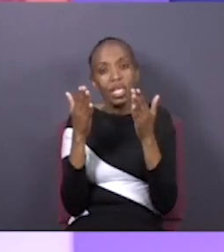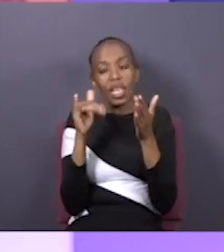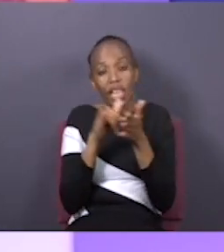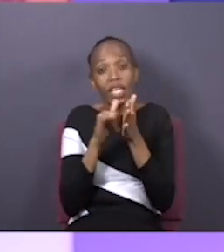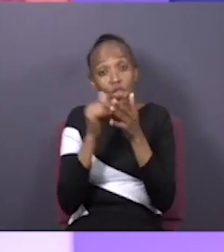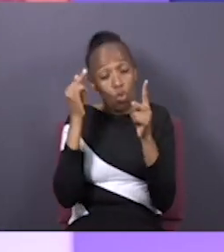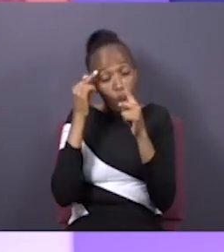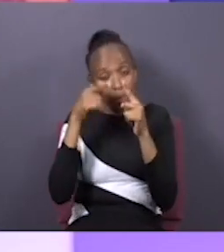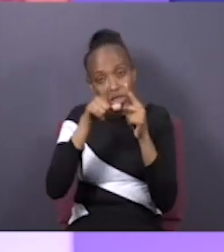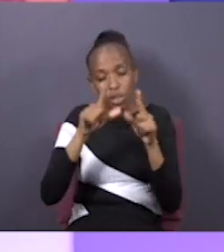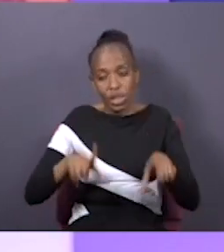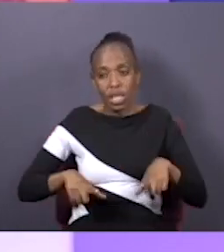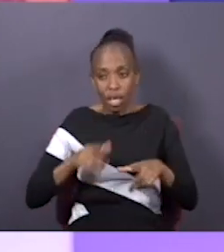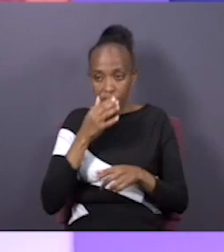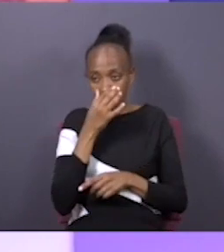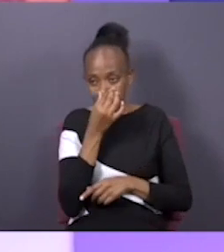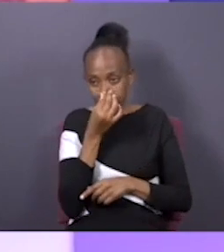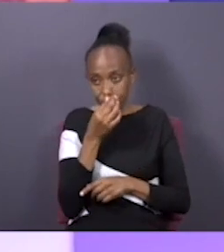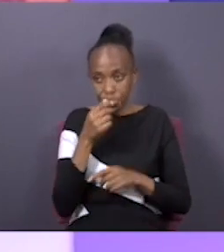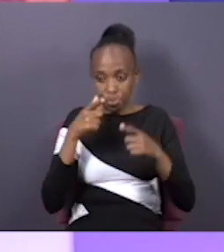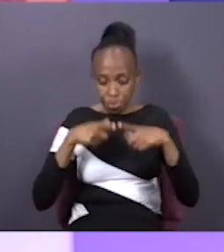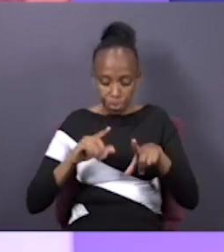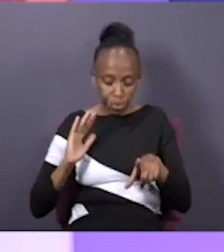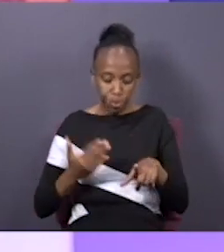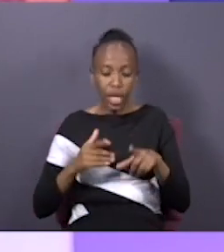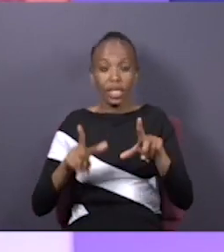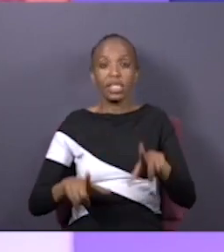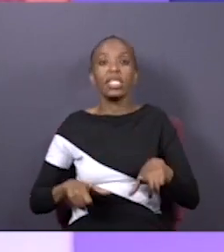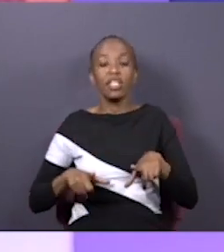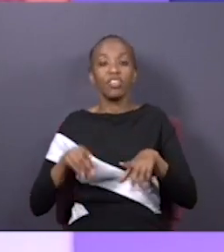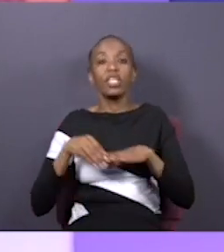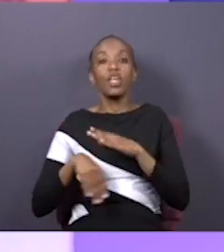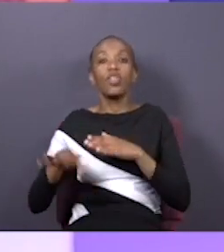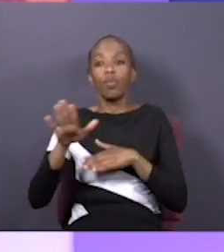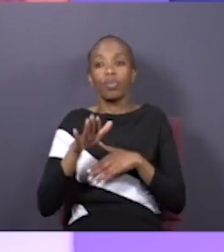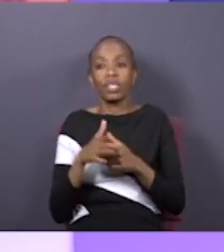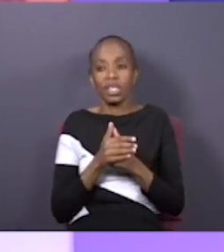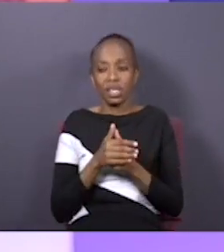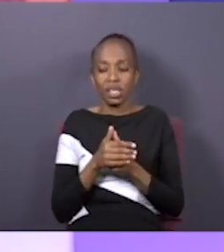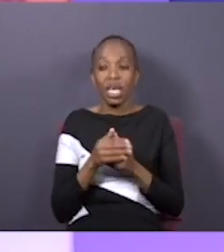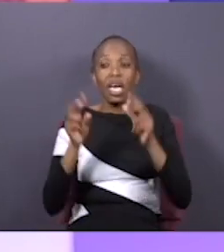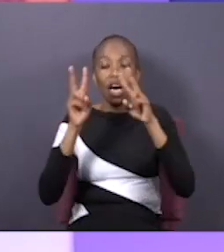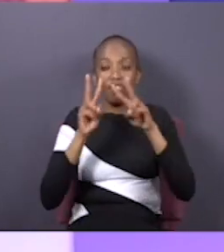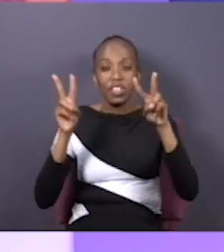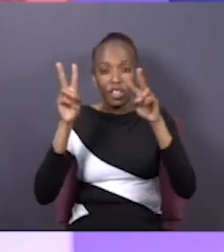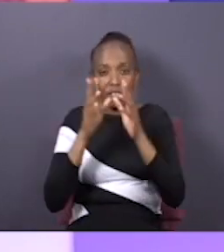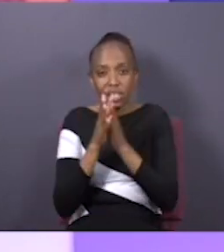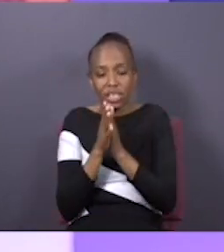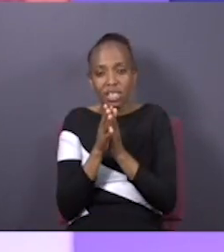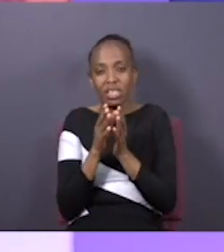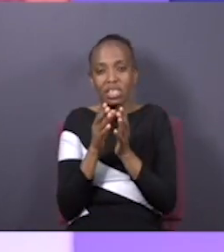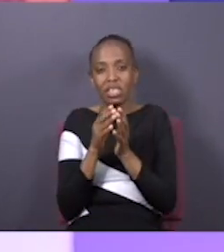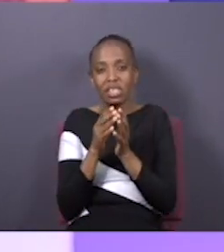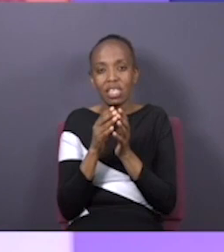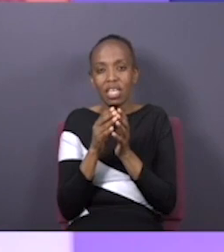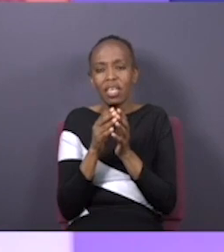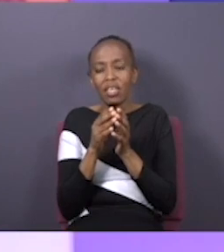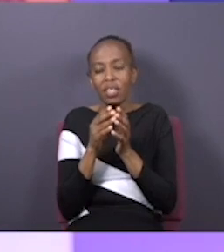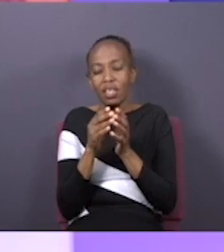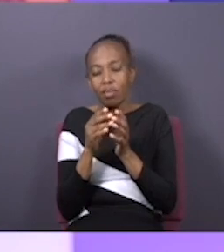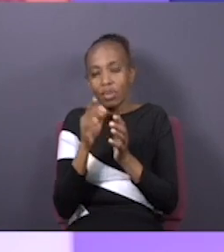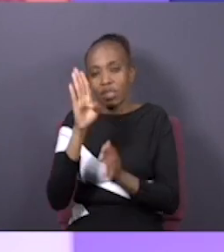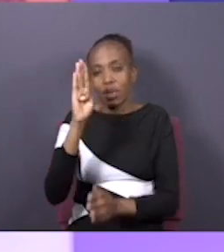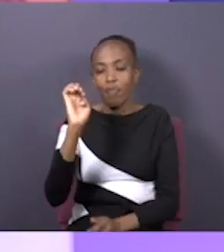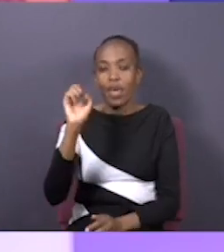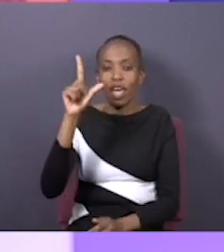your purpose in life. Let us live in the present. A Victorian essayist by the name of Rael